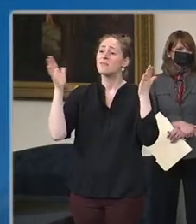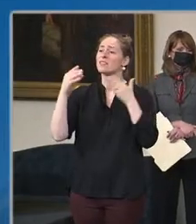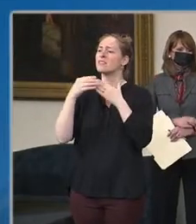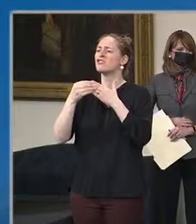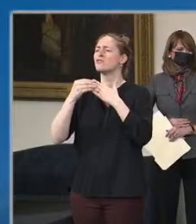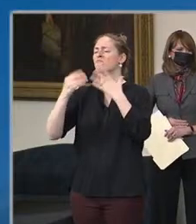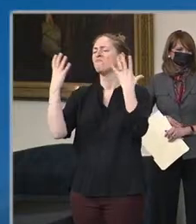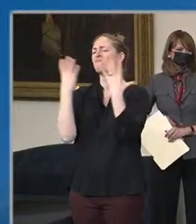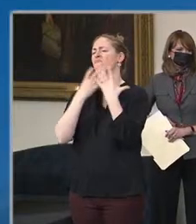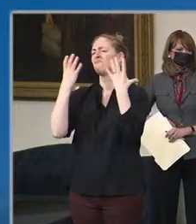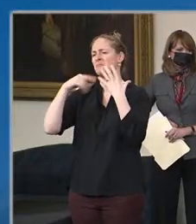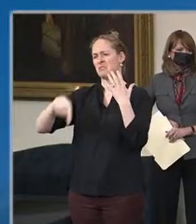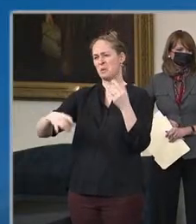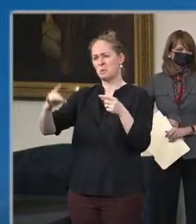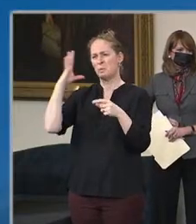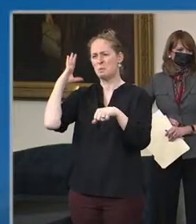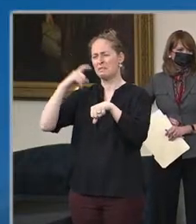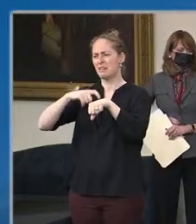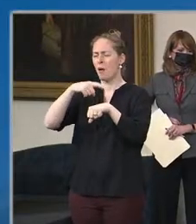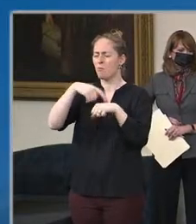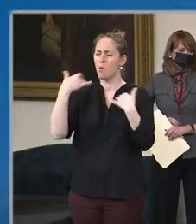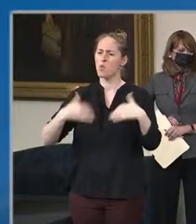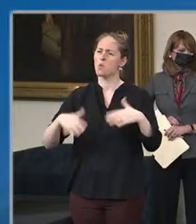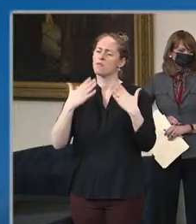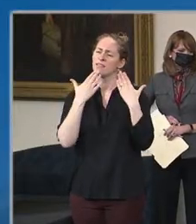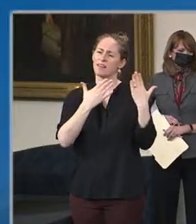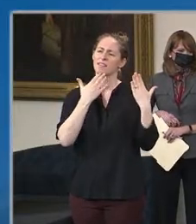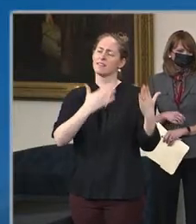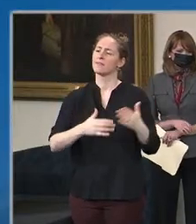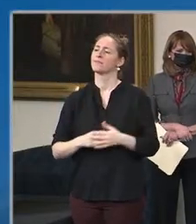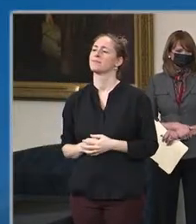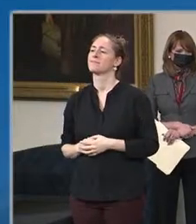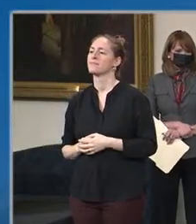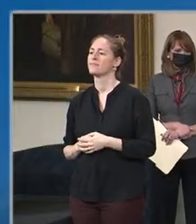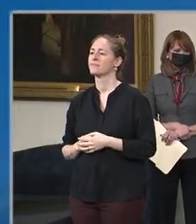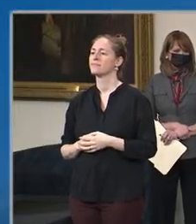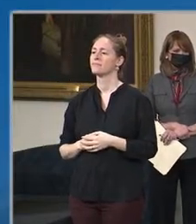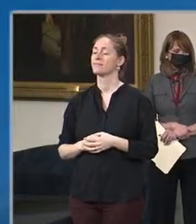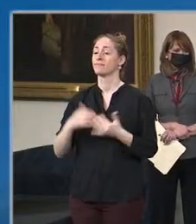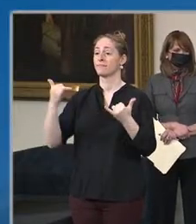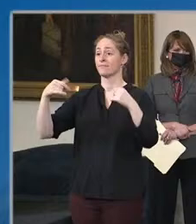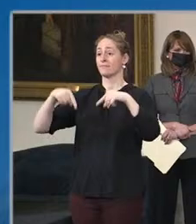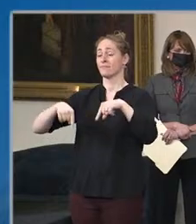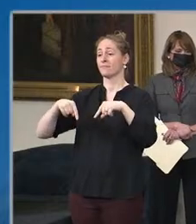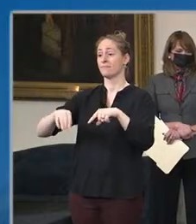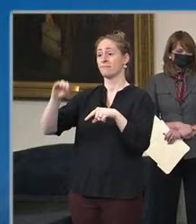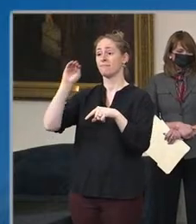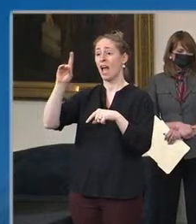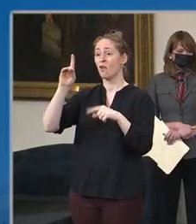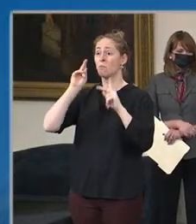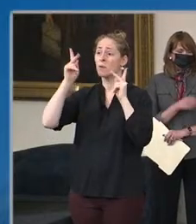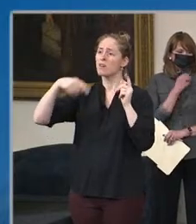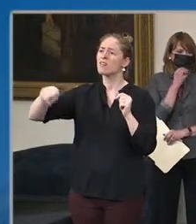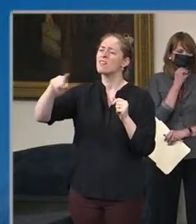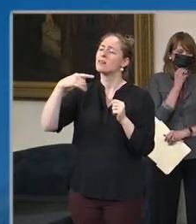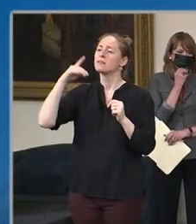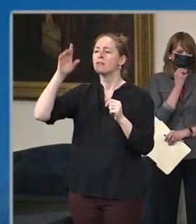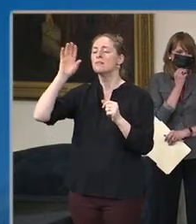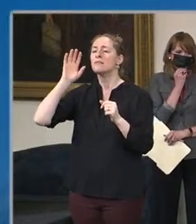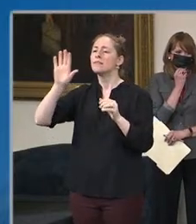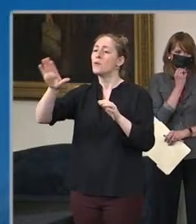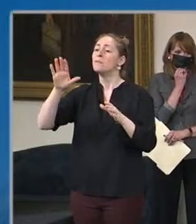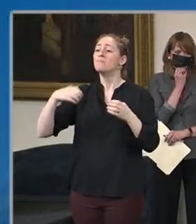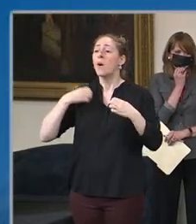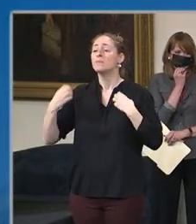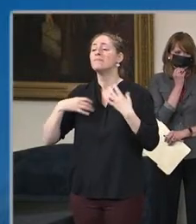to the citizens of Maryland, thank you for your emotional and spiritual support. The Maryland Department of Housing and Community